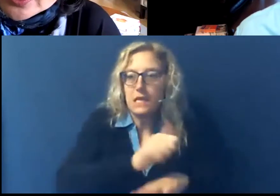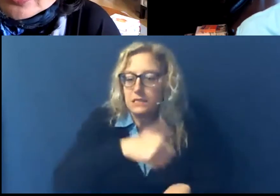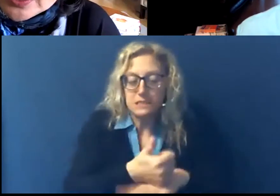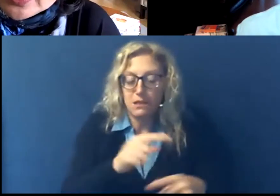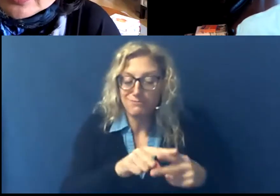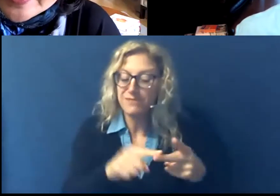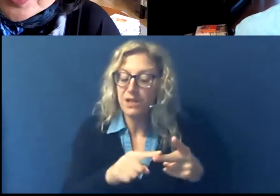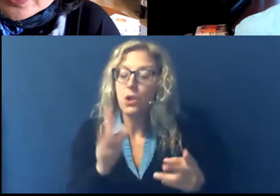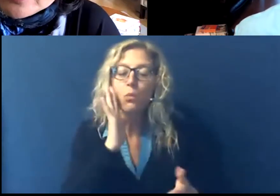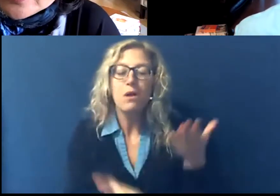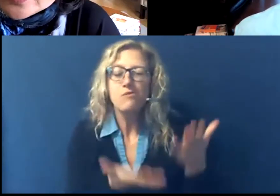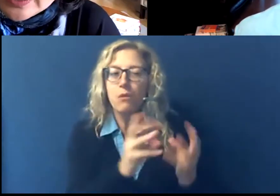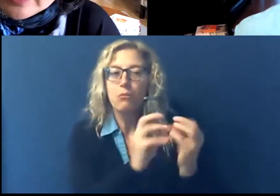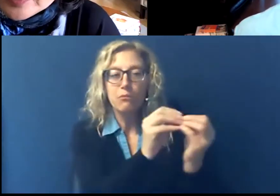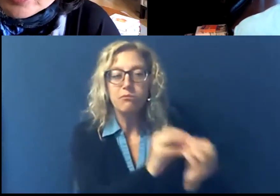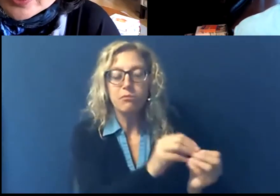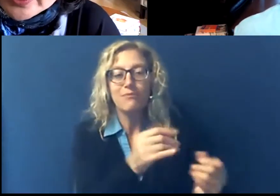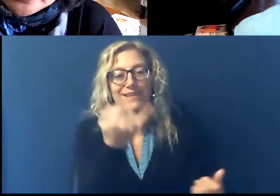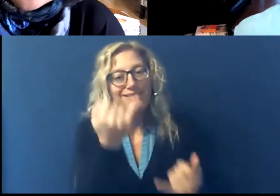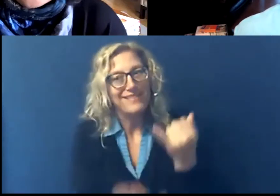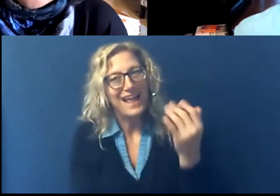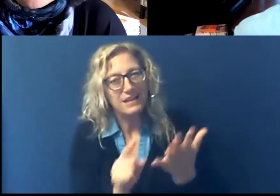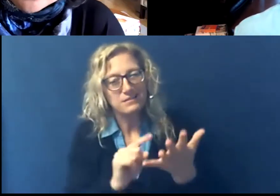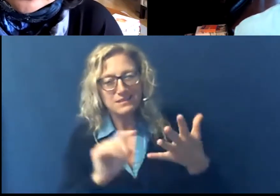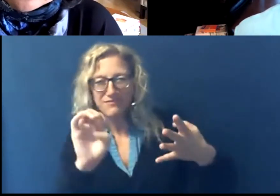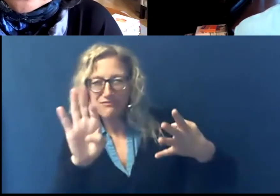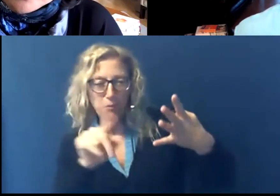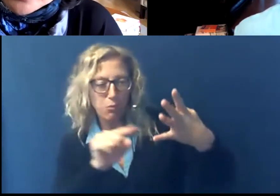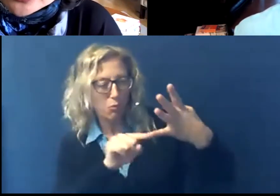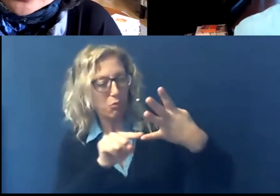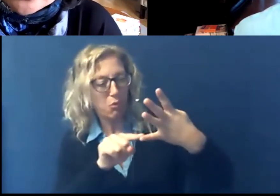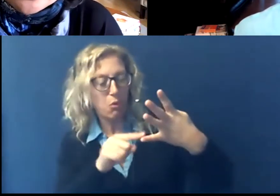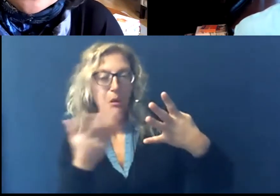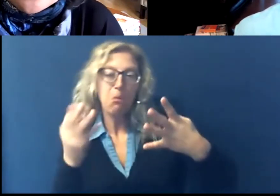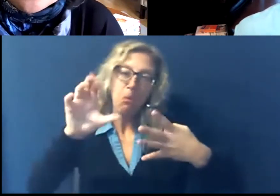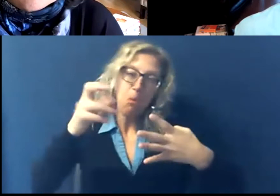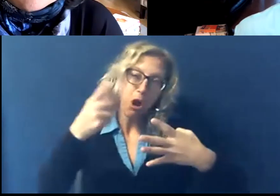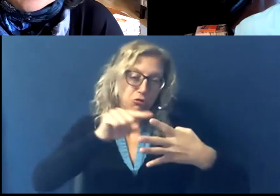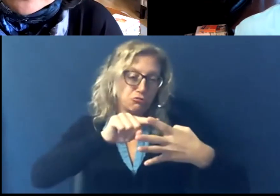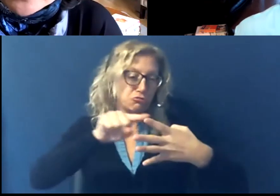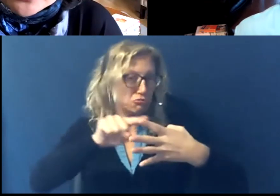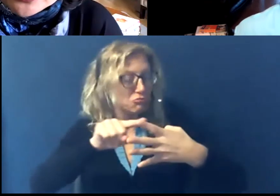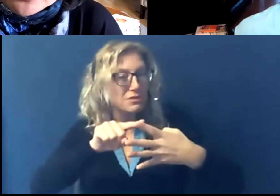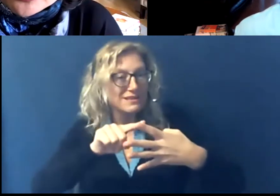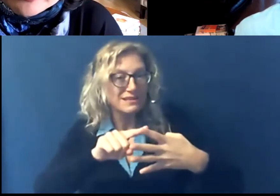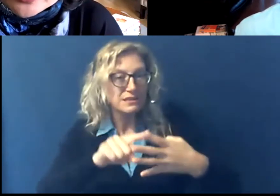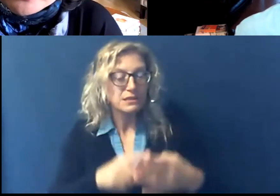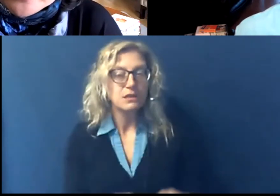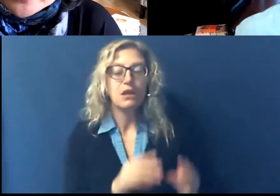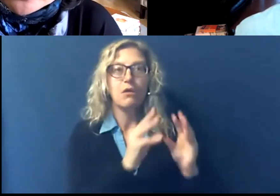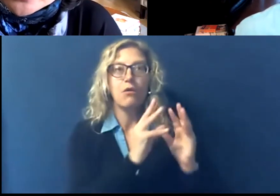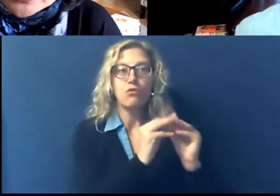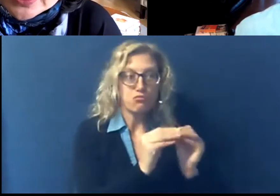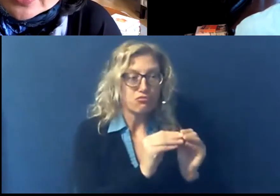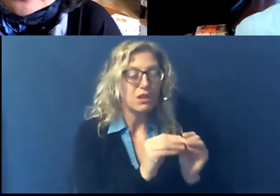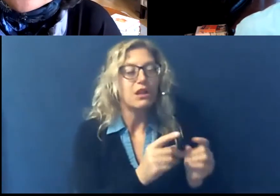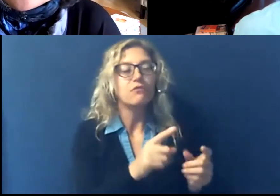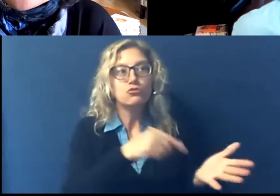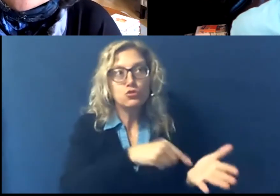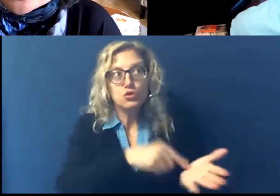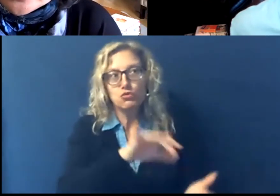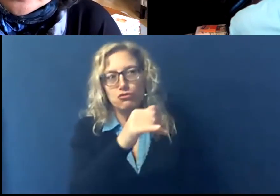to be argued in the last week of February or in early March. The briefs are due January 12th and